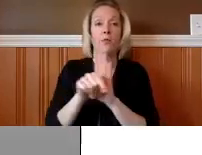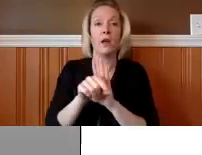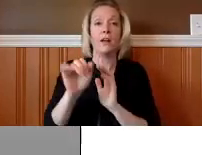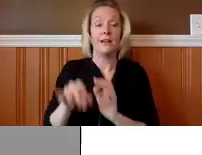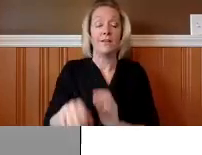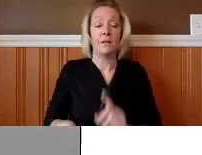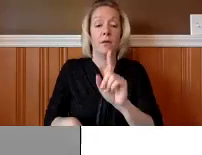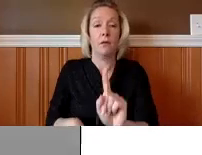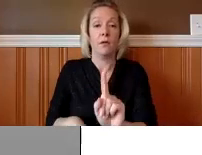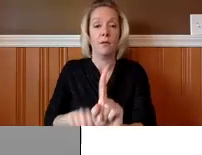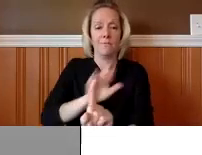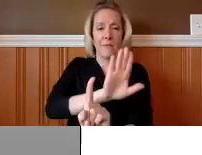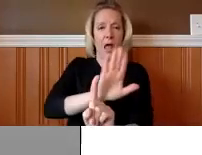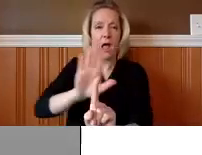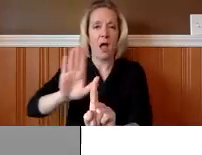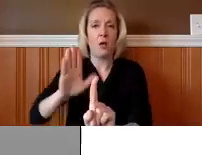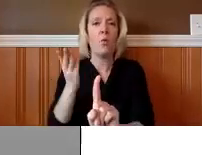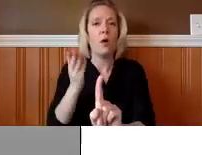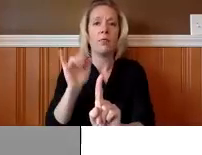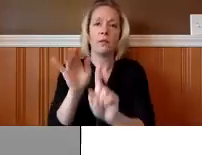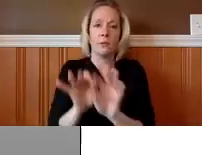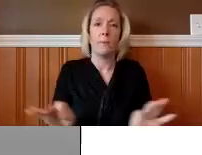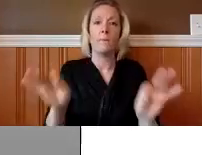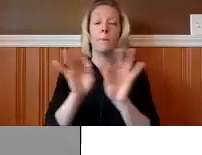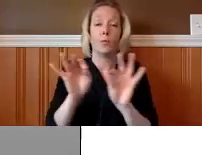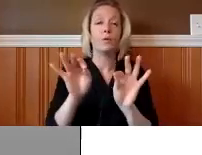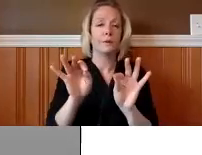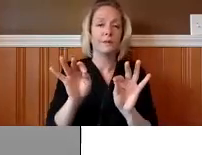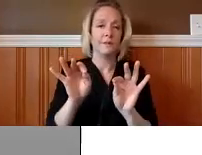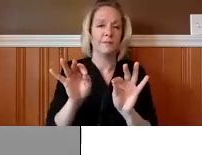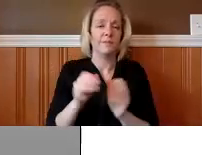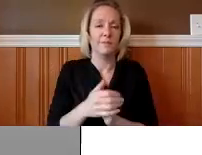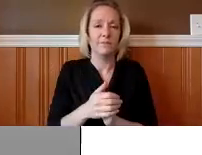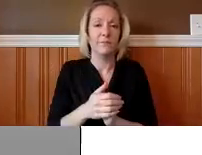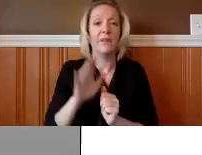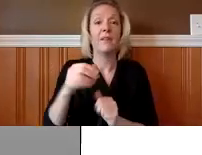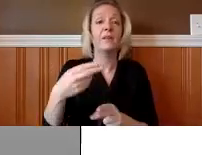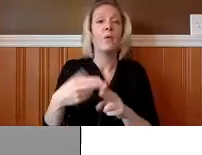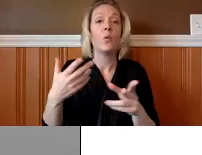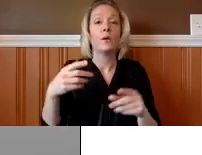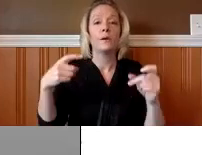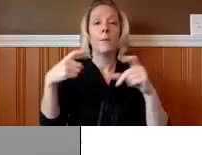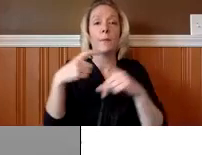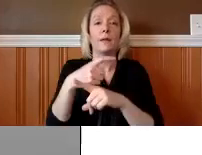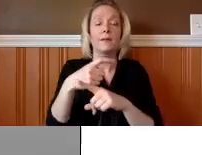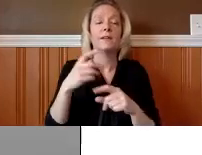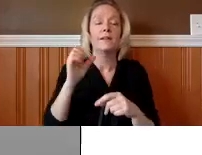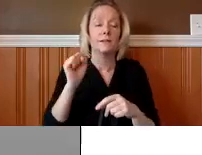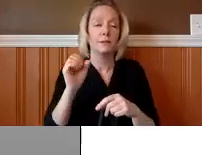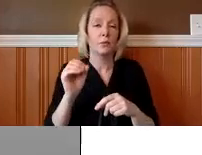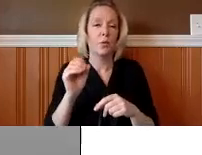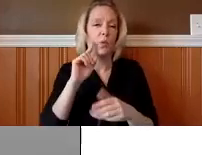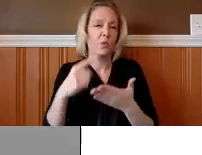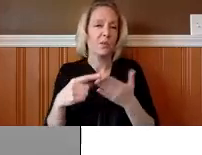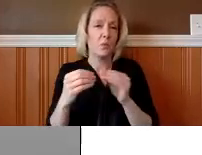how we're placing them. And that's one of our characteristics that we're going to talk about, complexity of array. But our objects, especially